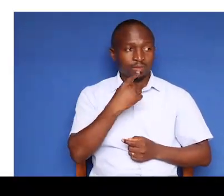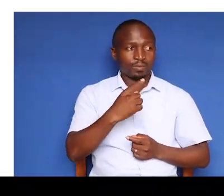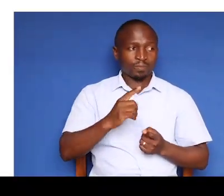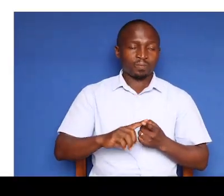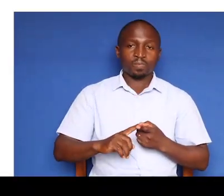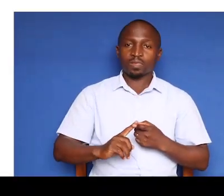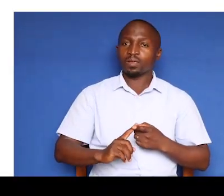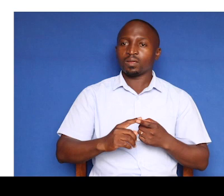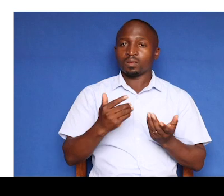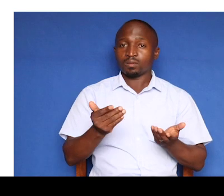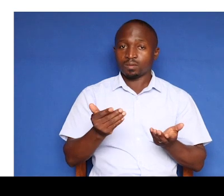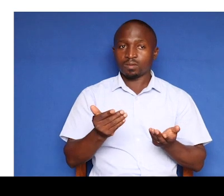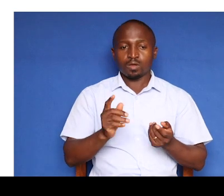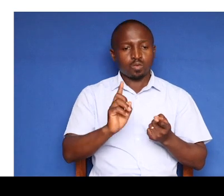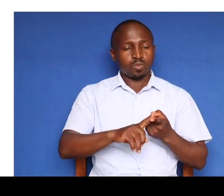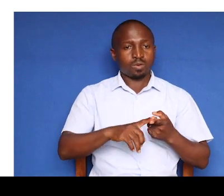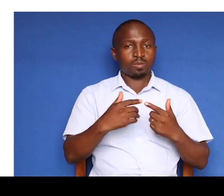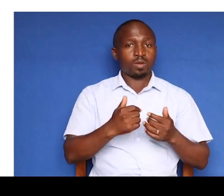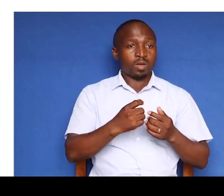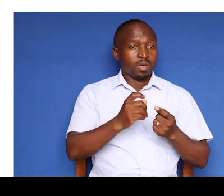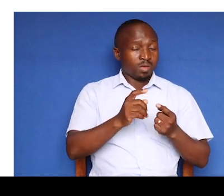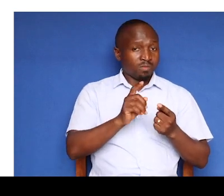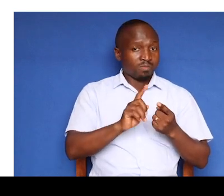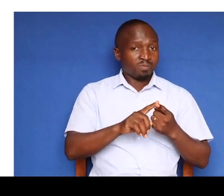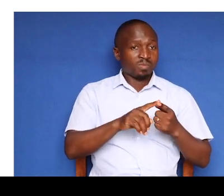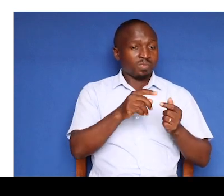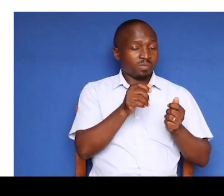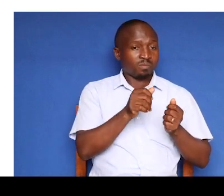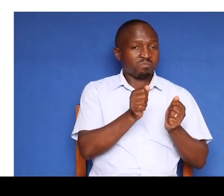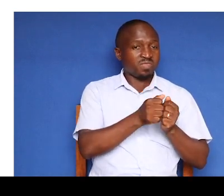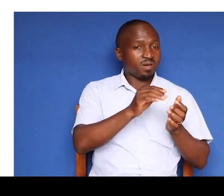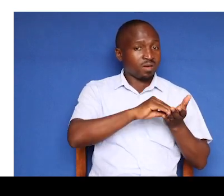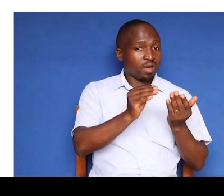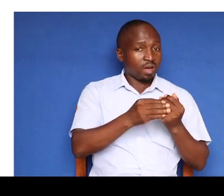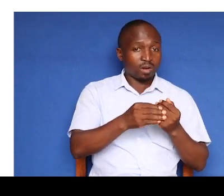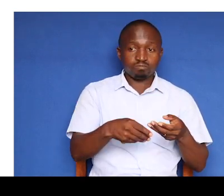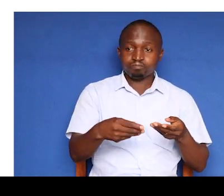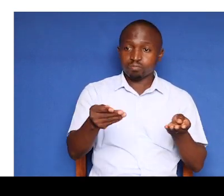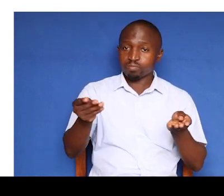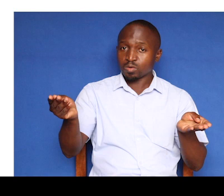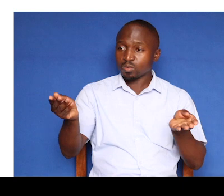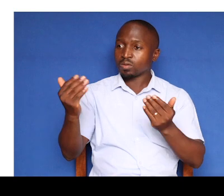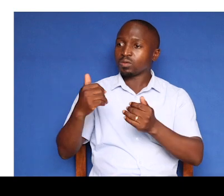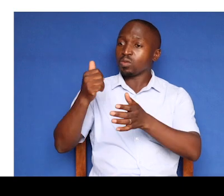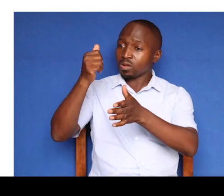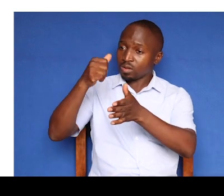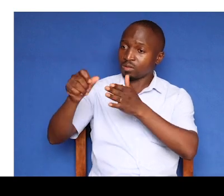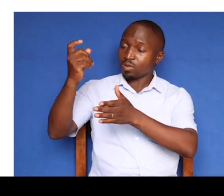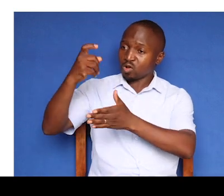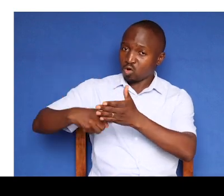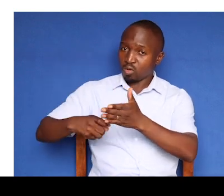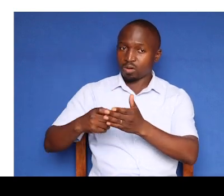says, what are taxable supplies under VAT purpose? What are taxable supplies under